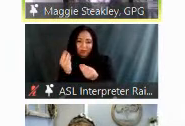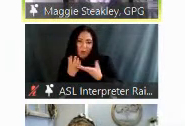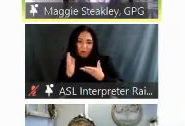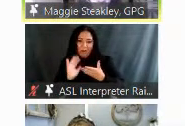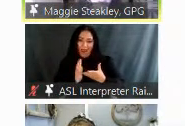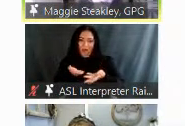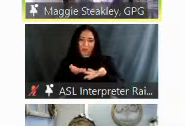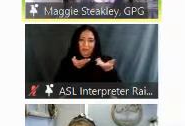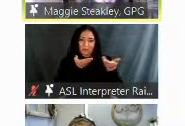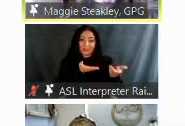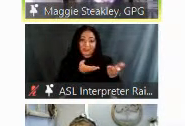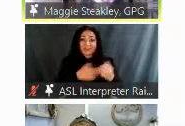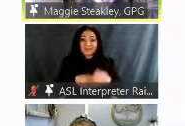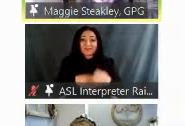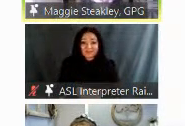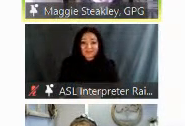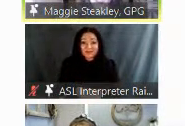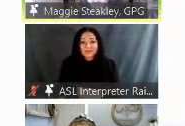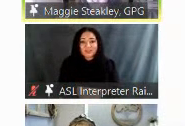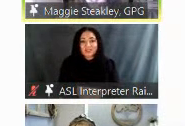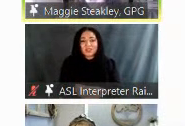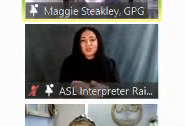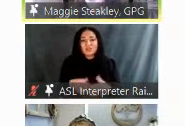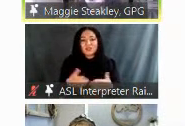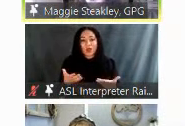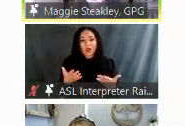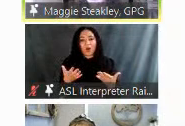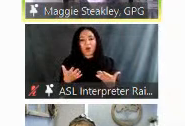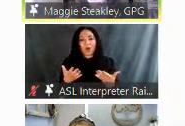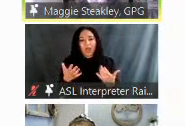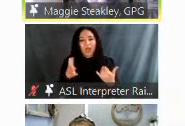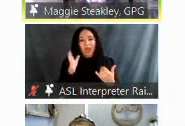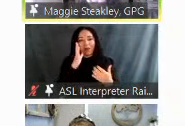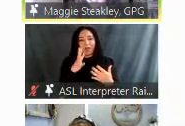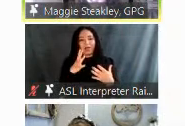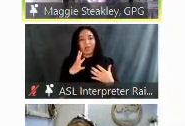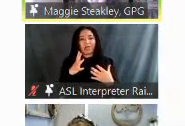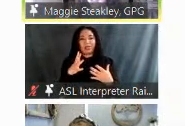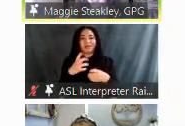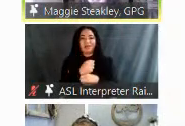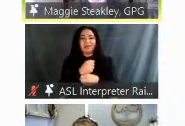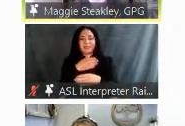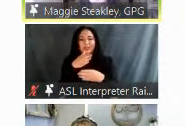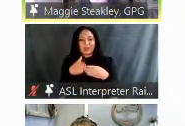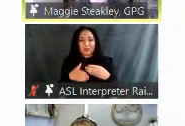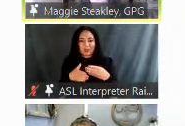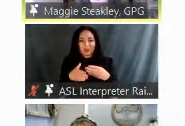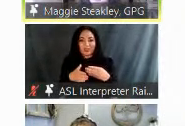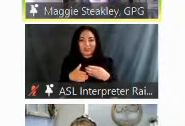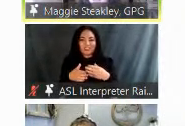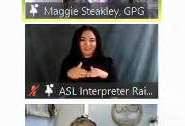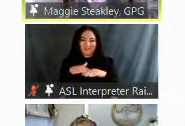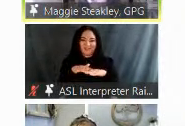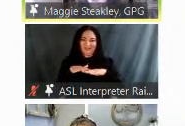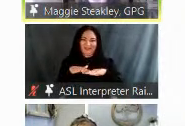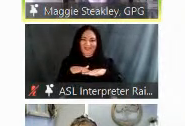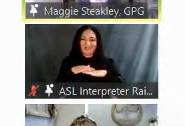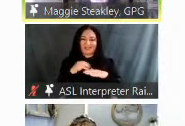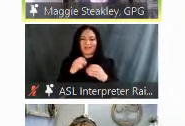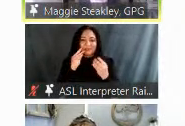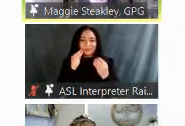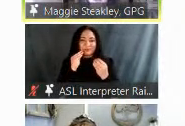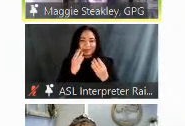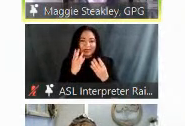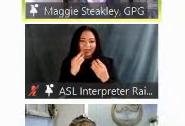With that, I'm going to conclude what was just scratching the surface of some data questions here. We invite